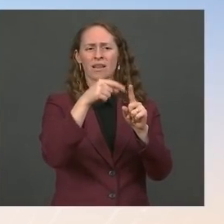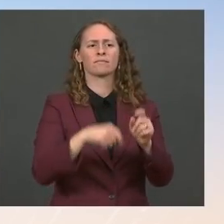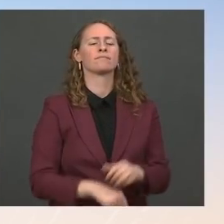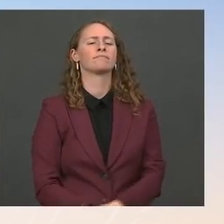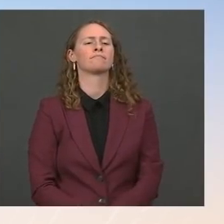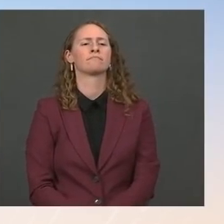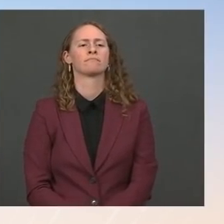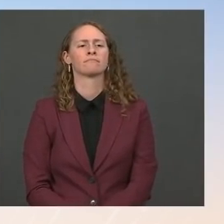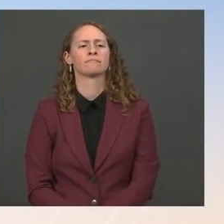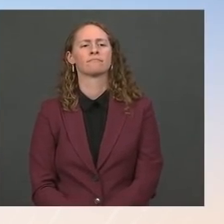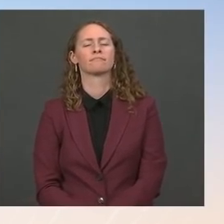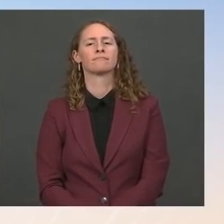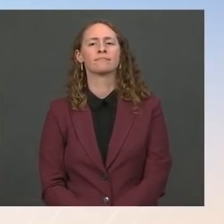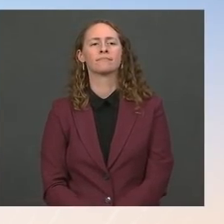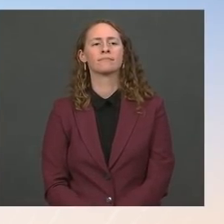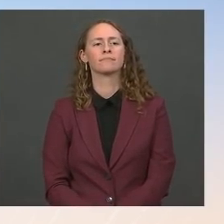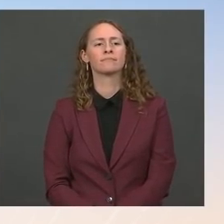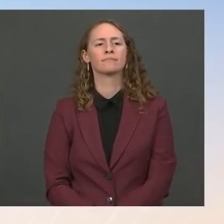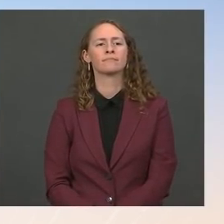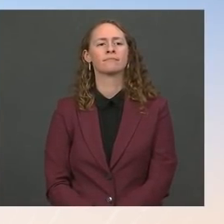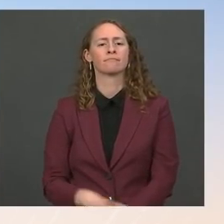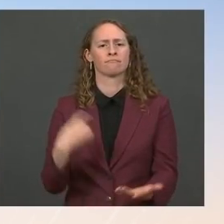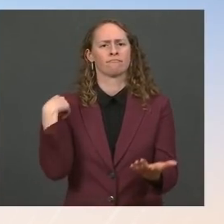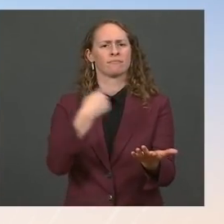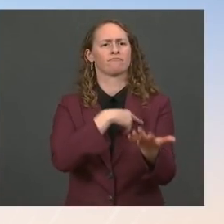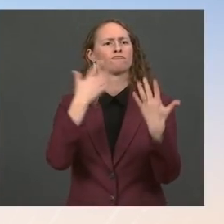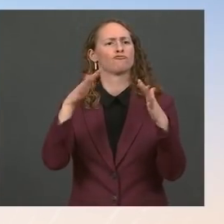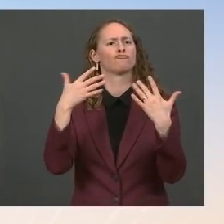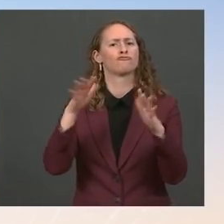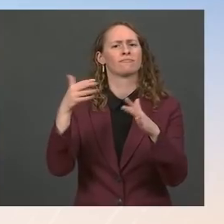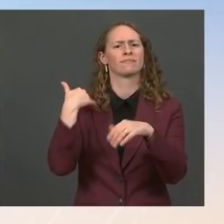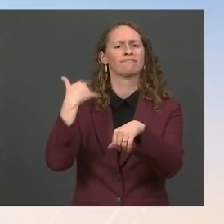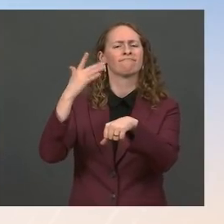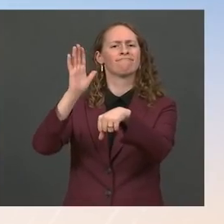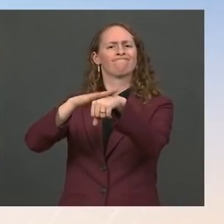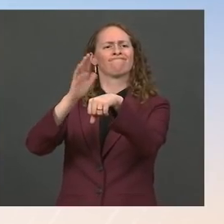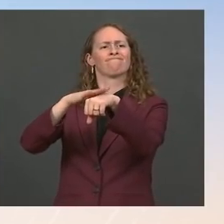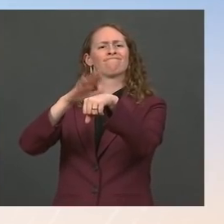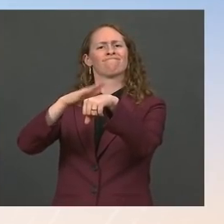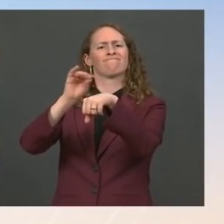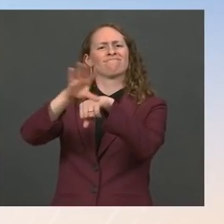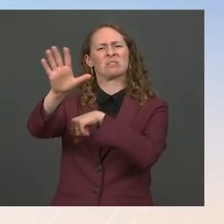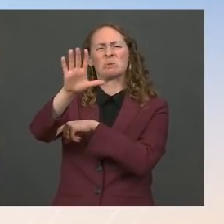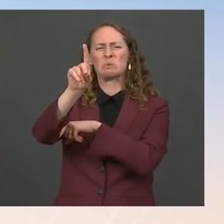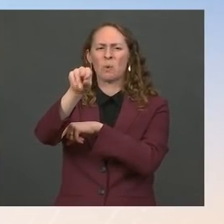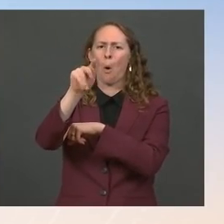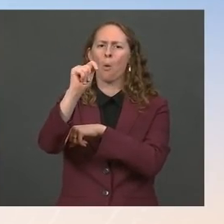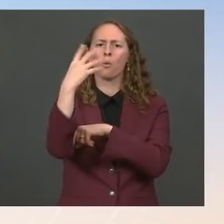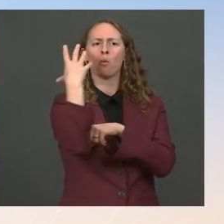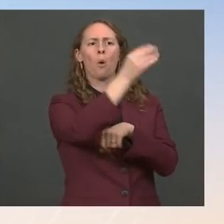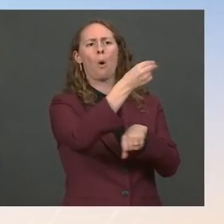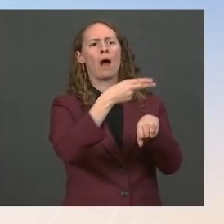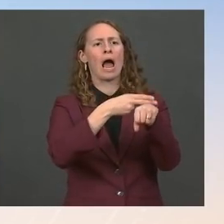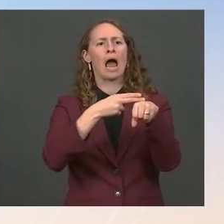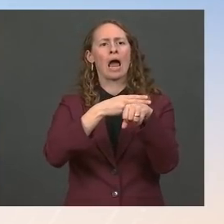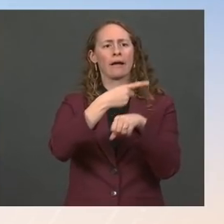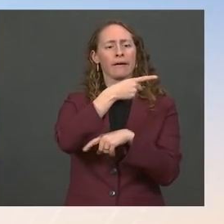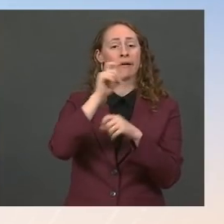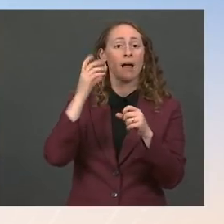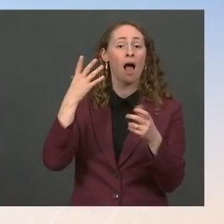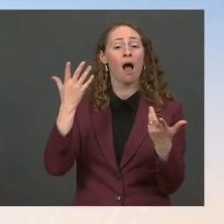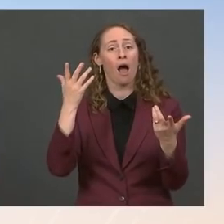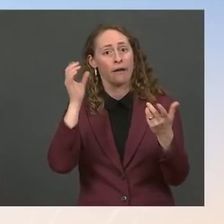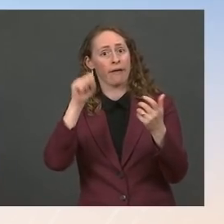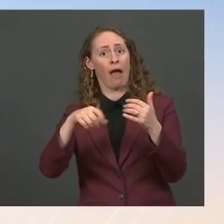for Haiti, which is at a level 4, conveying do not travel due to kidnapping, crime, civil unrest, and of course COVID-19. But